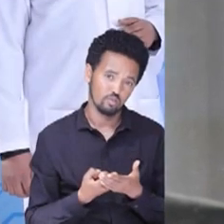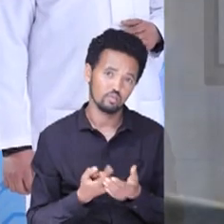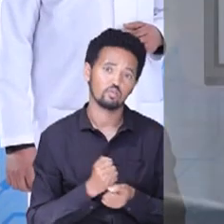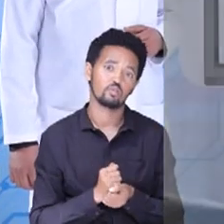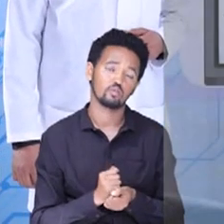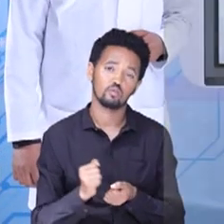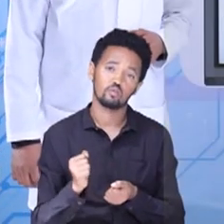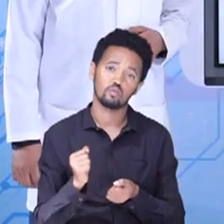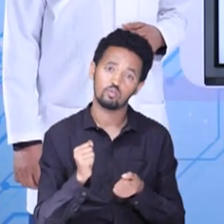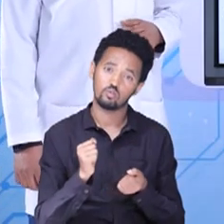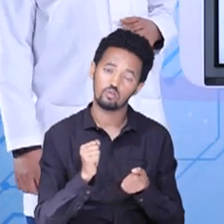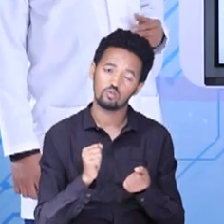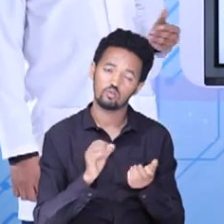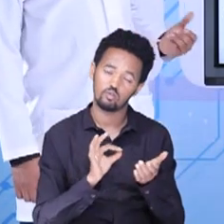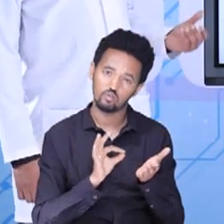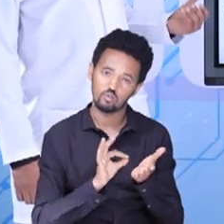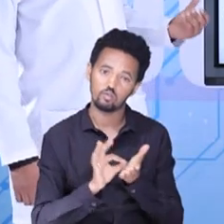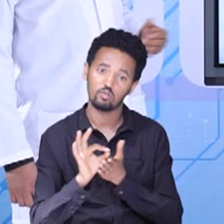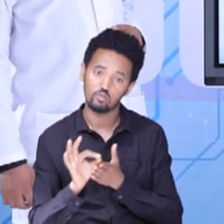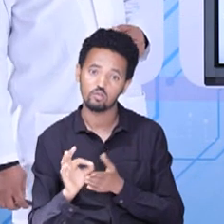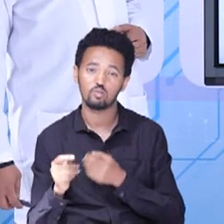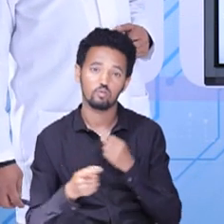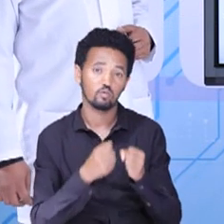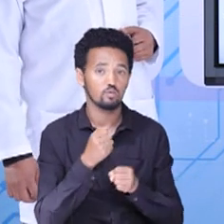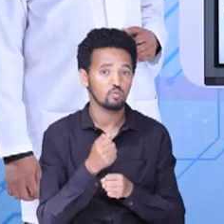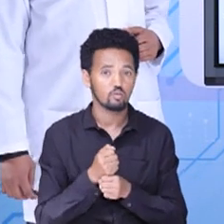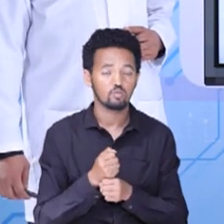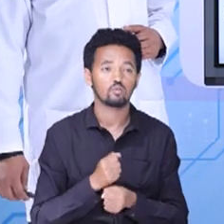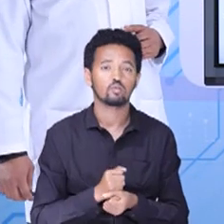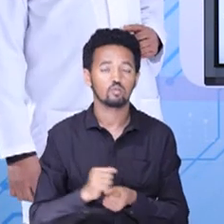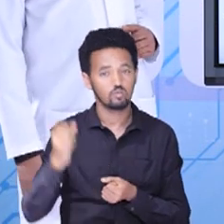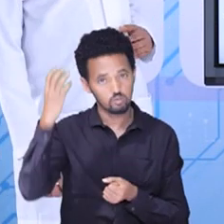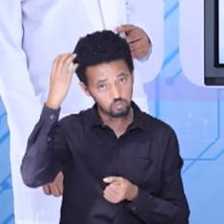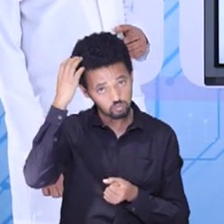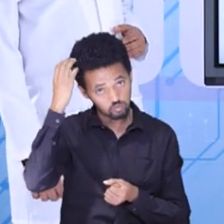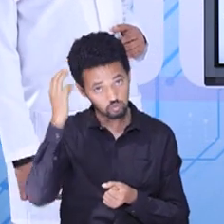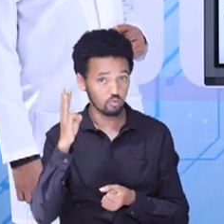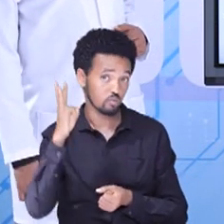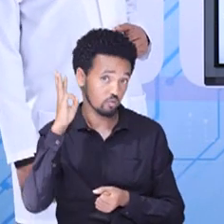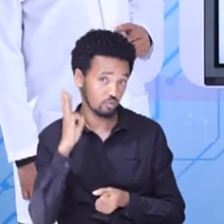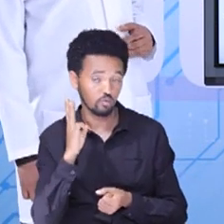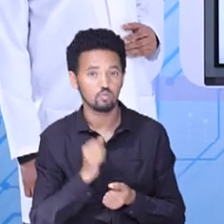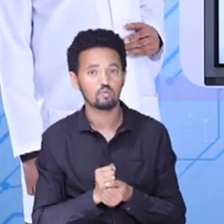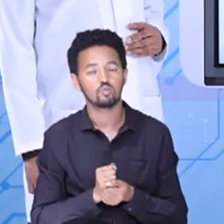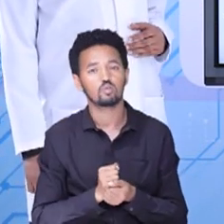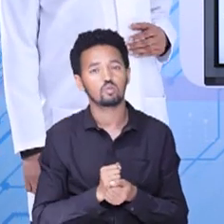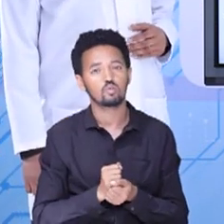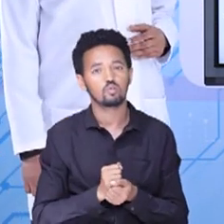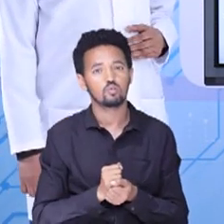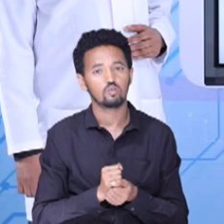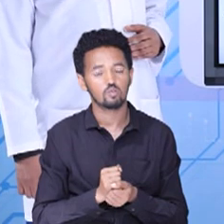14, 1916, a new government was declared. The head of government was to be the liberal